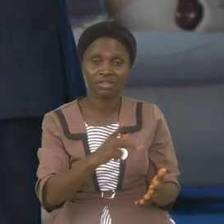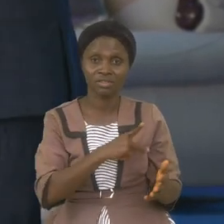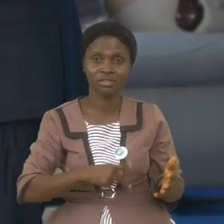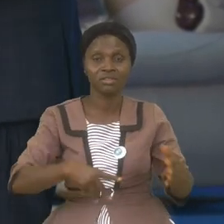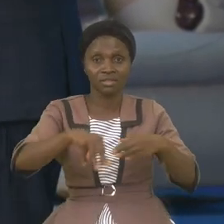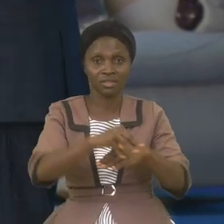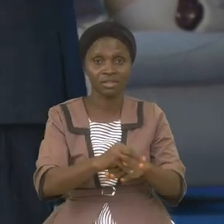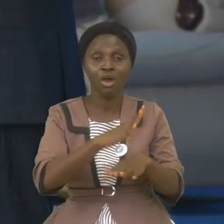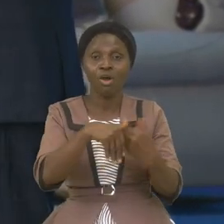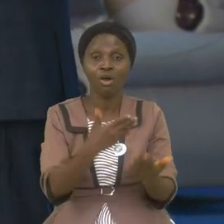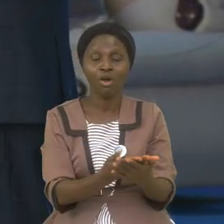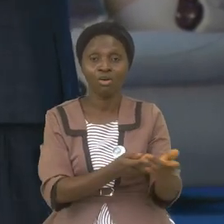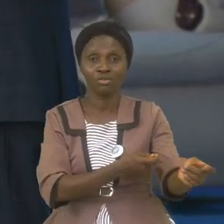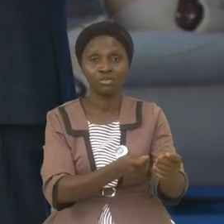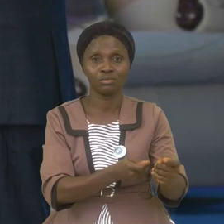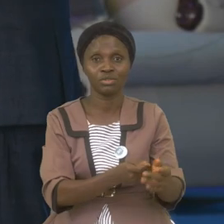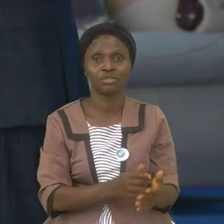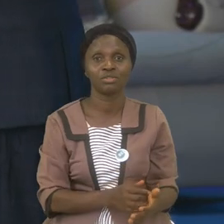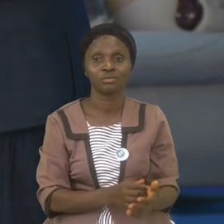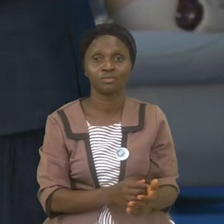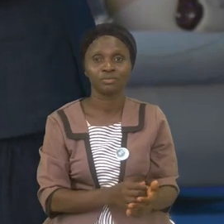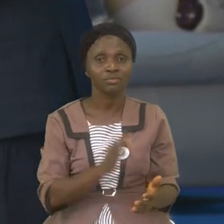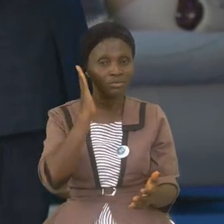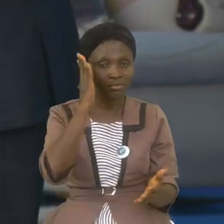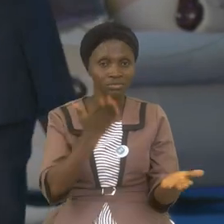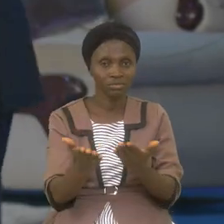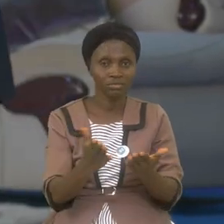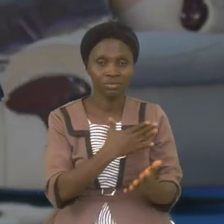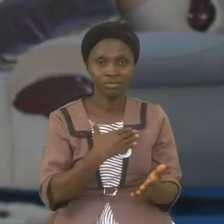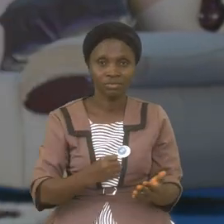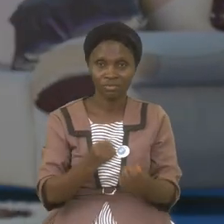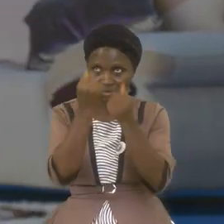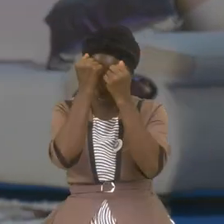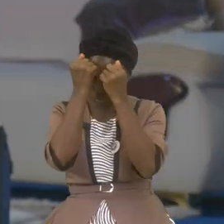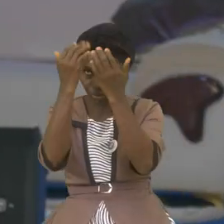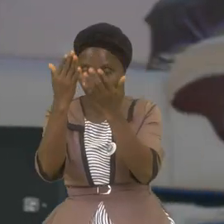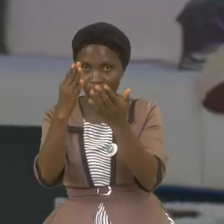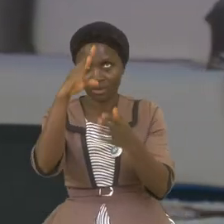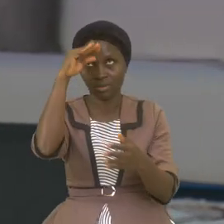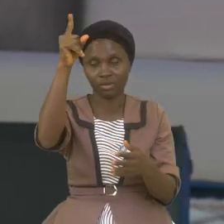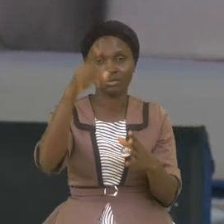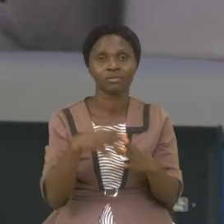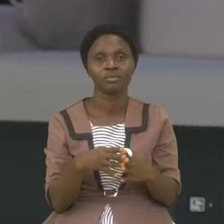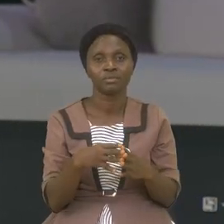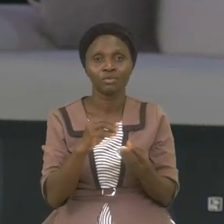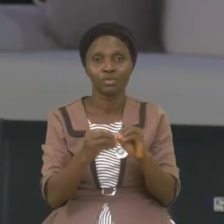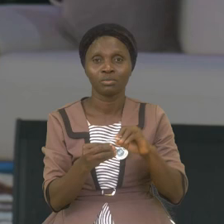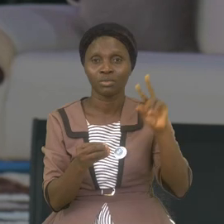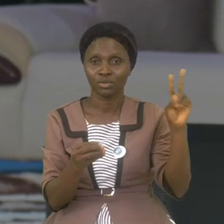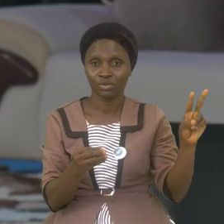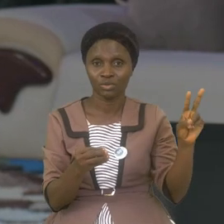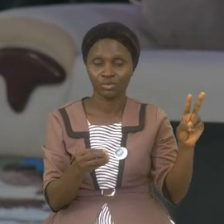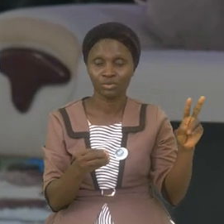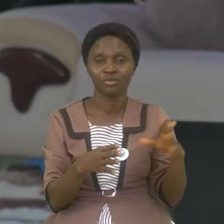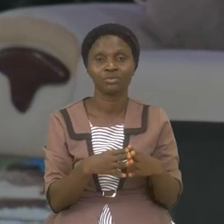shall serve and obey him. Let's look at number two there. Number two there, we're